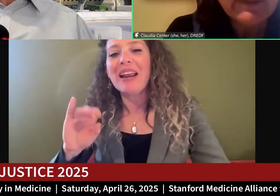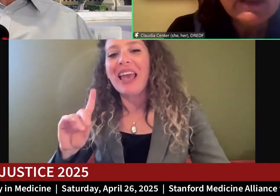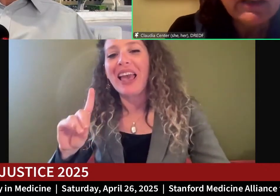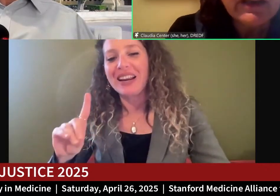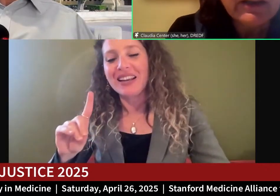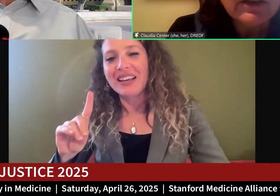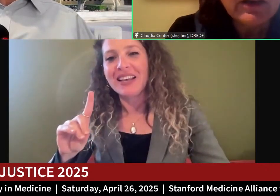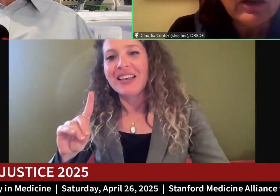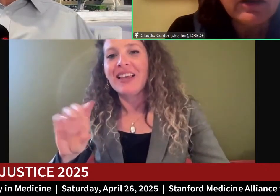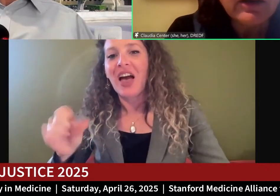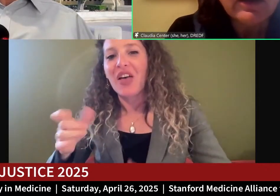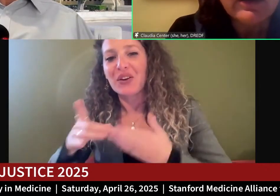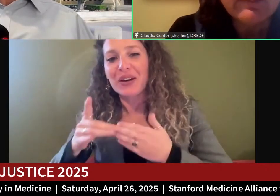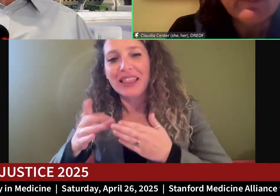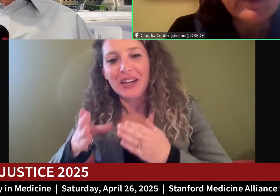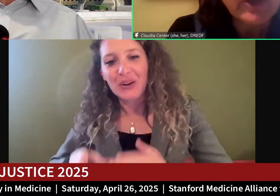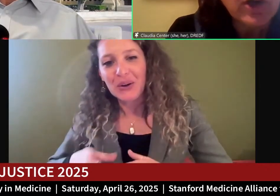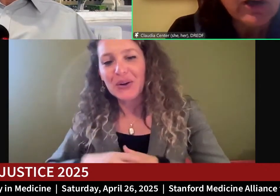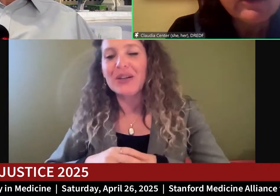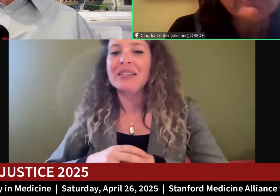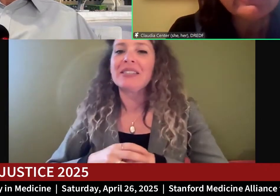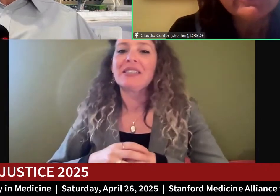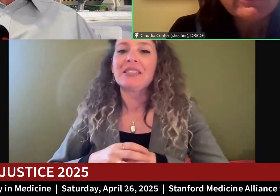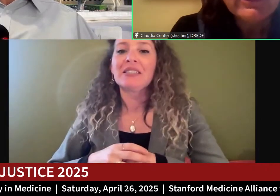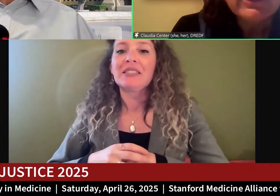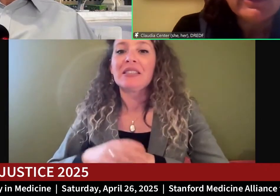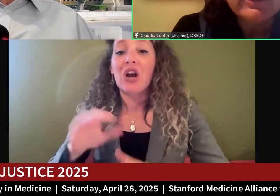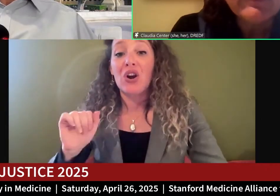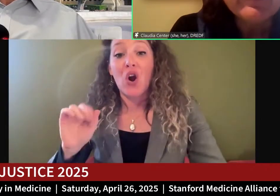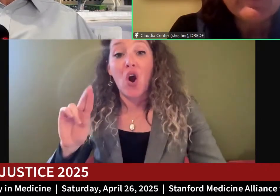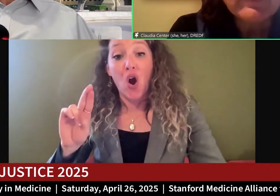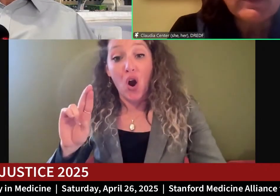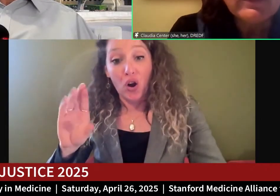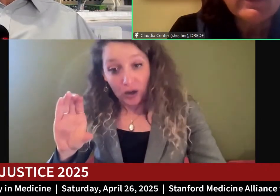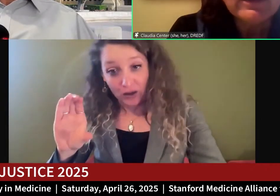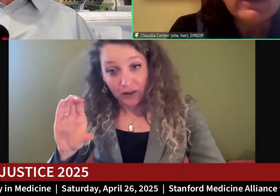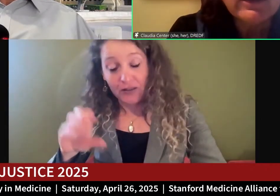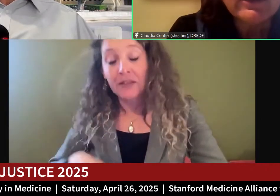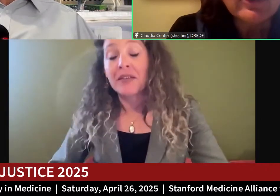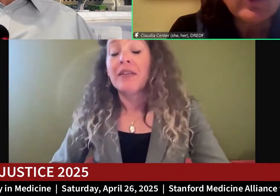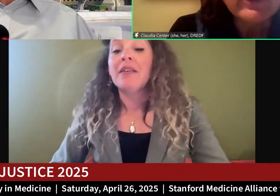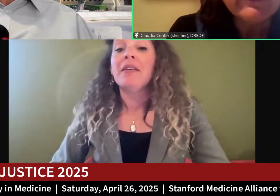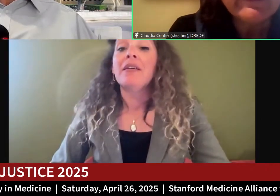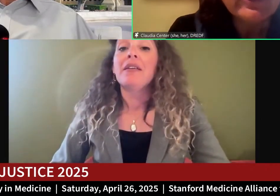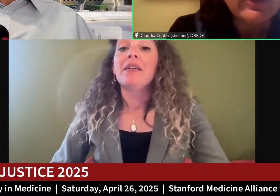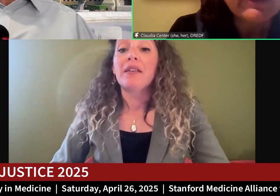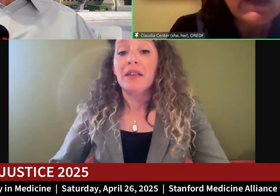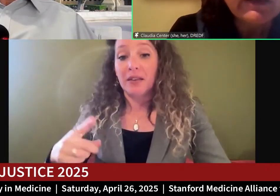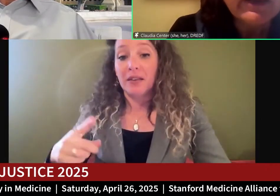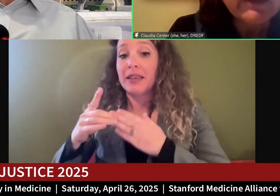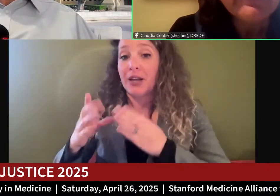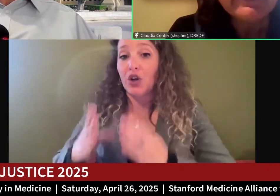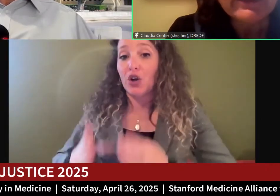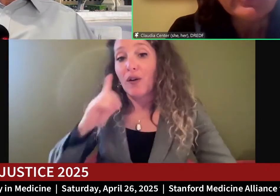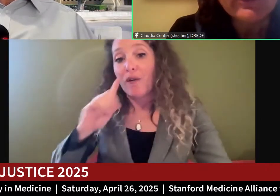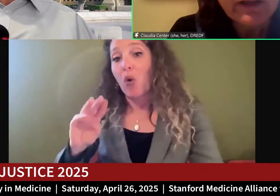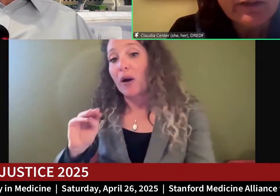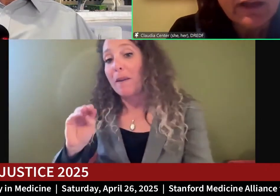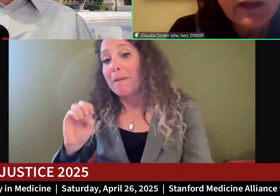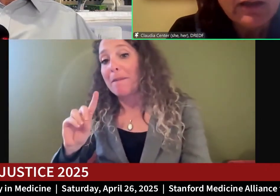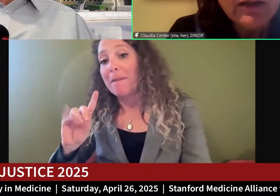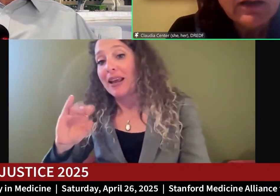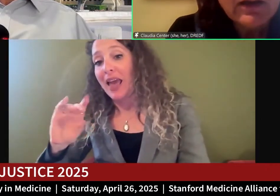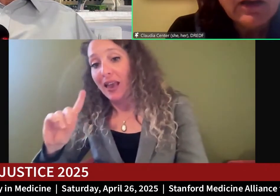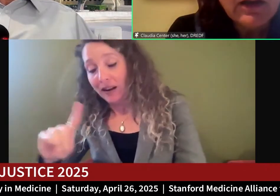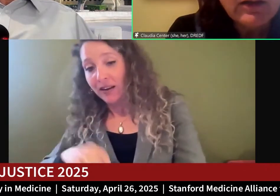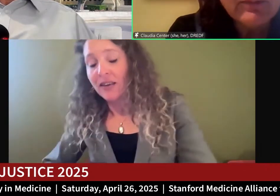leaders on Medicaid are the ARC, um, an organization called NHELP, the National